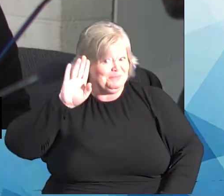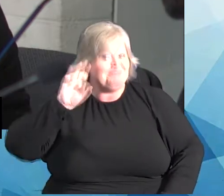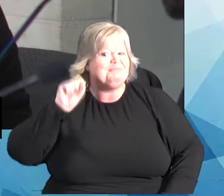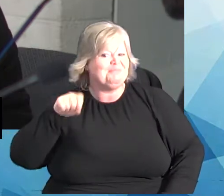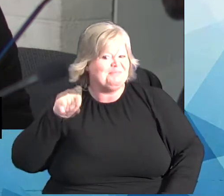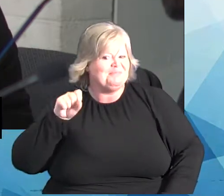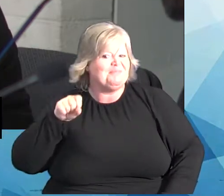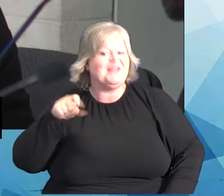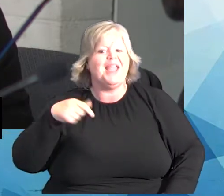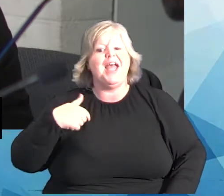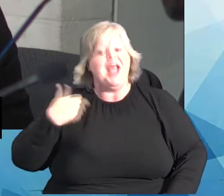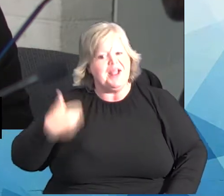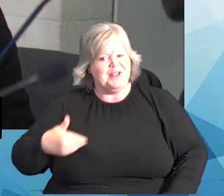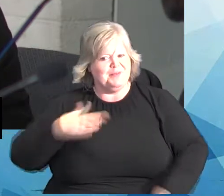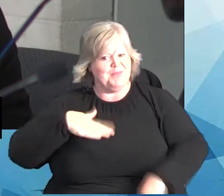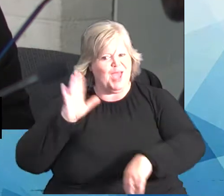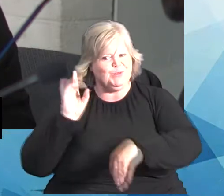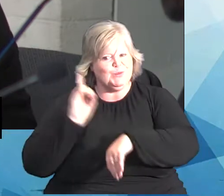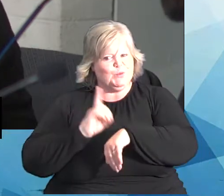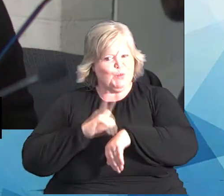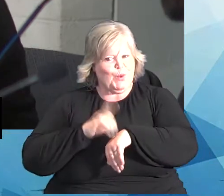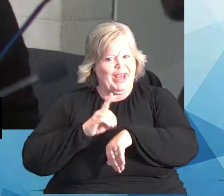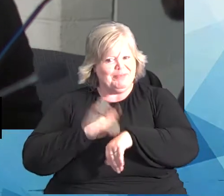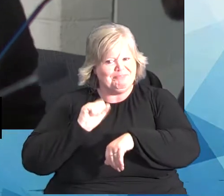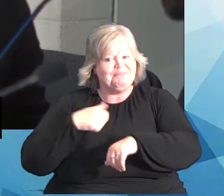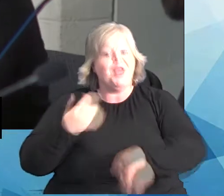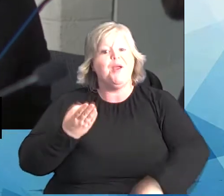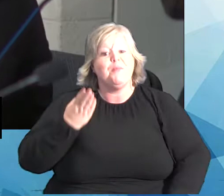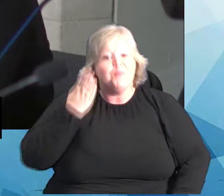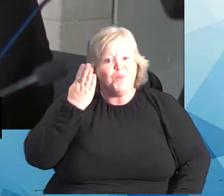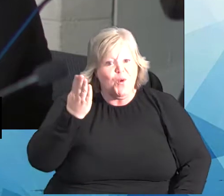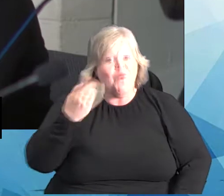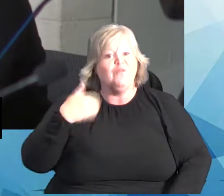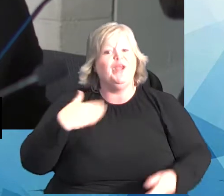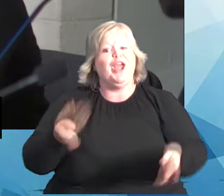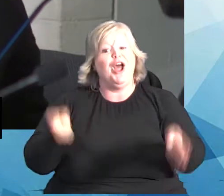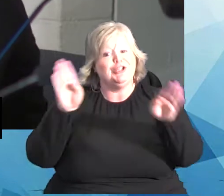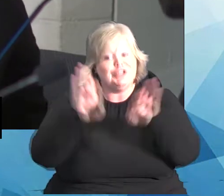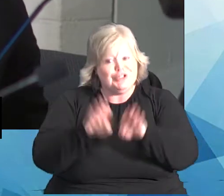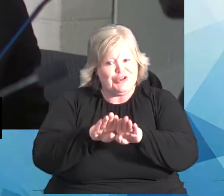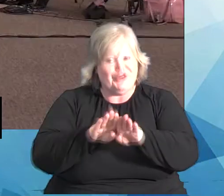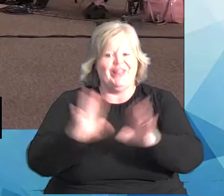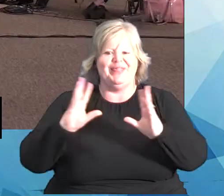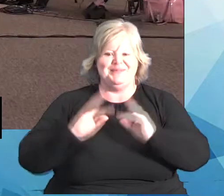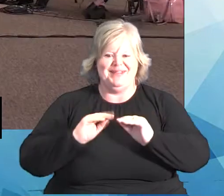Yes, this is my duty to move that we adjourn this meeting.